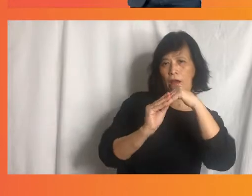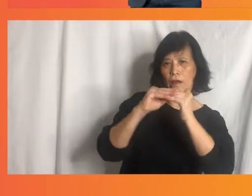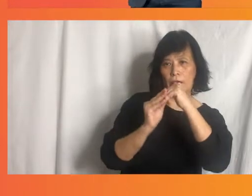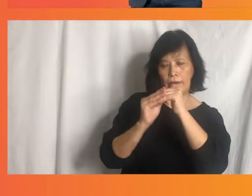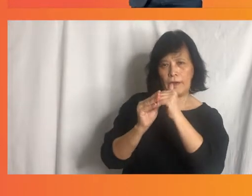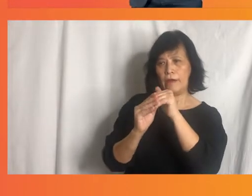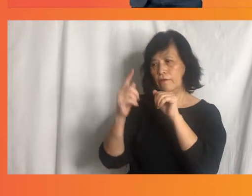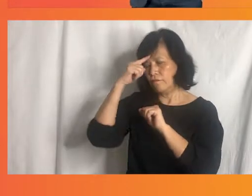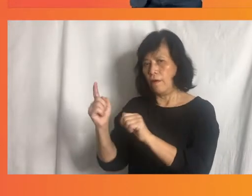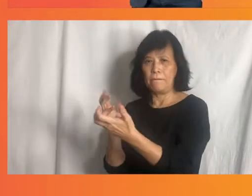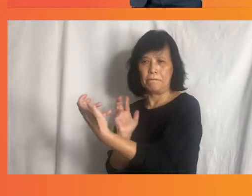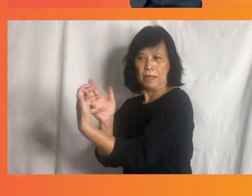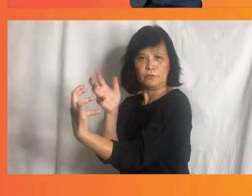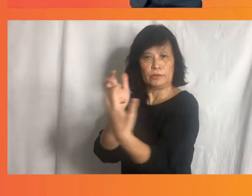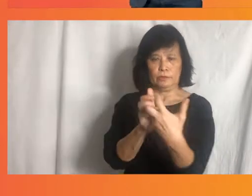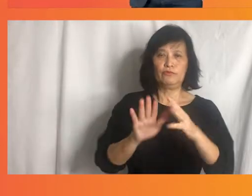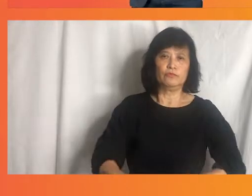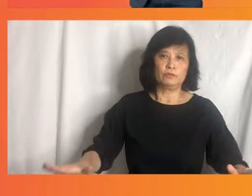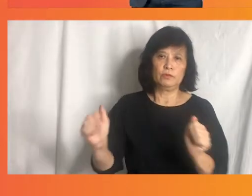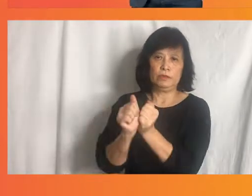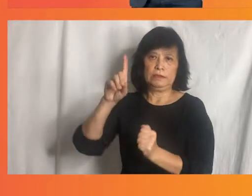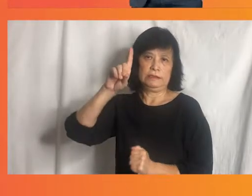with different disabilities.